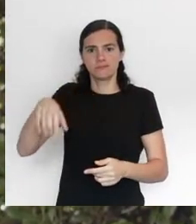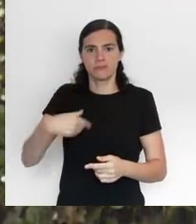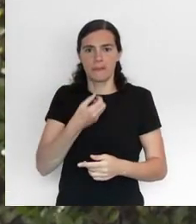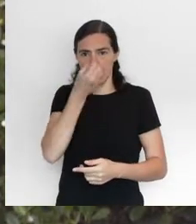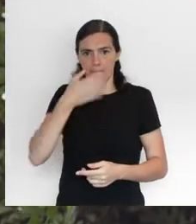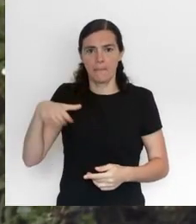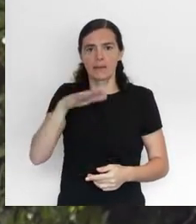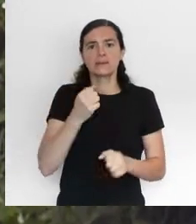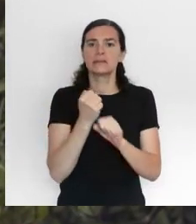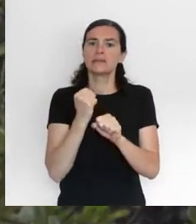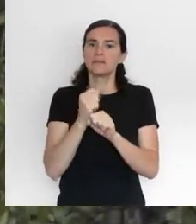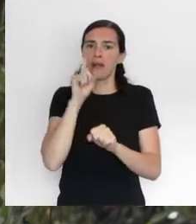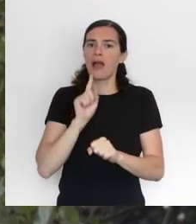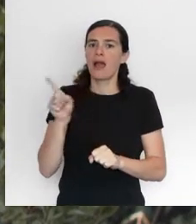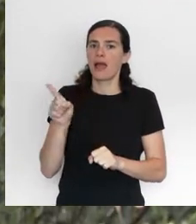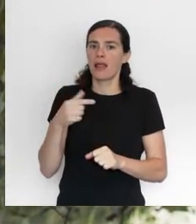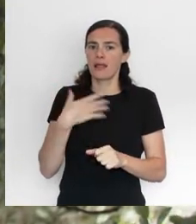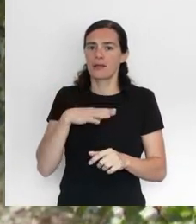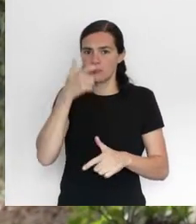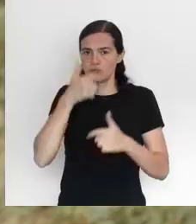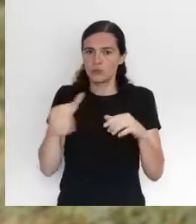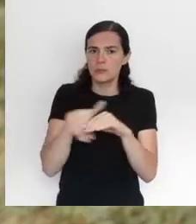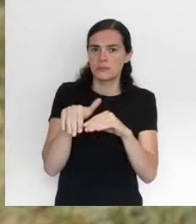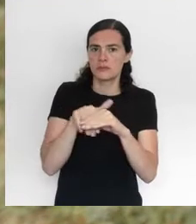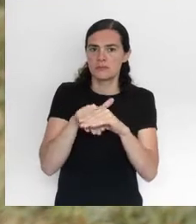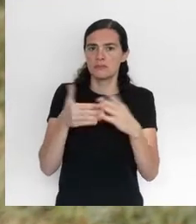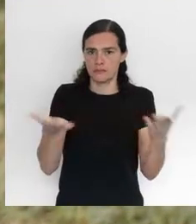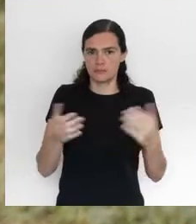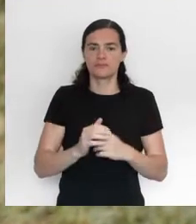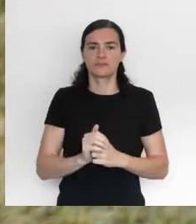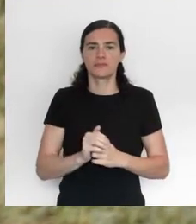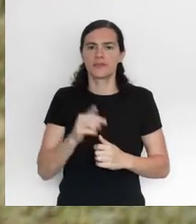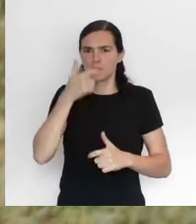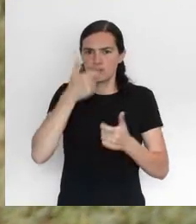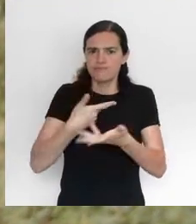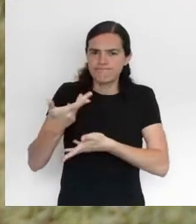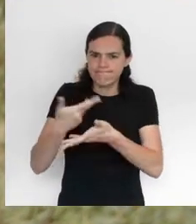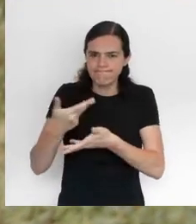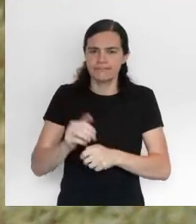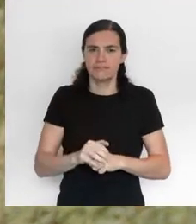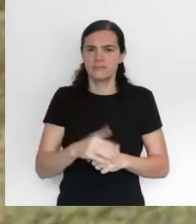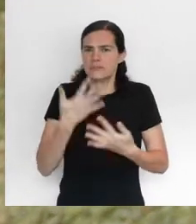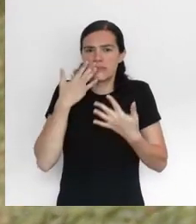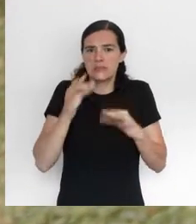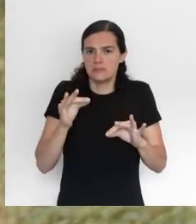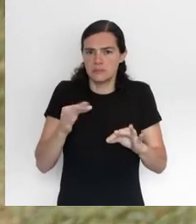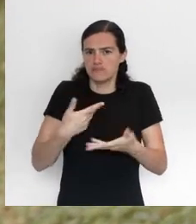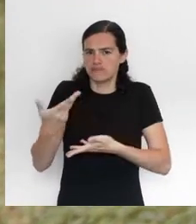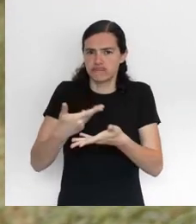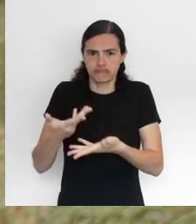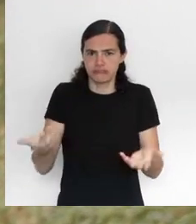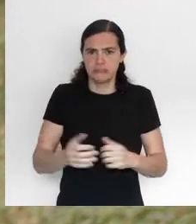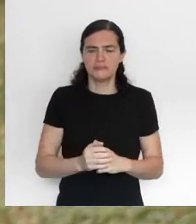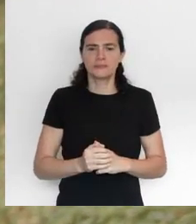park. It's a work that Yoko Ono wants people to participate with, to interact with. And it's a very